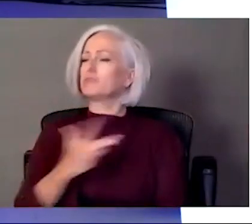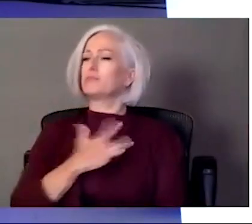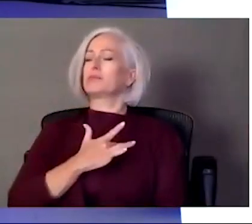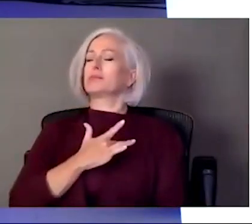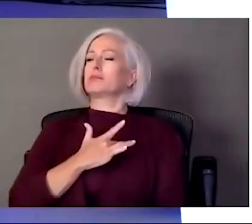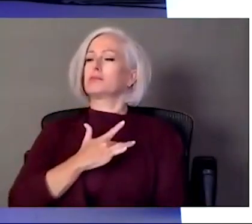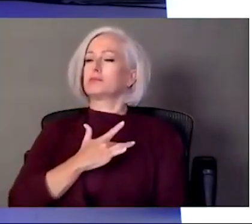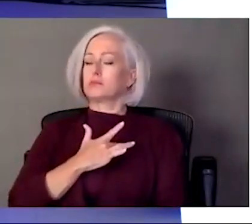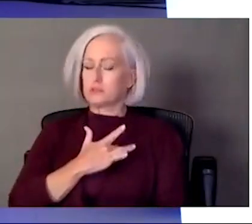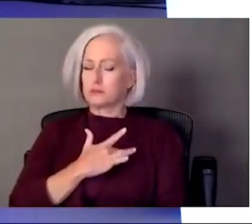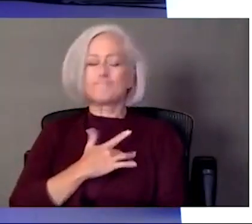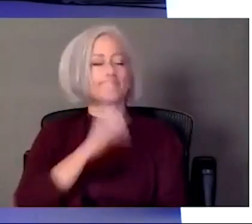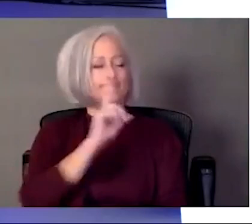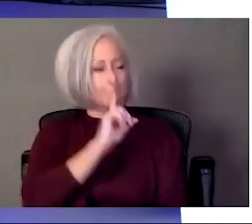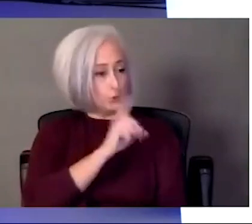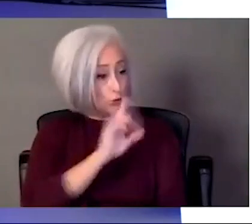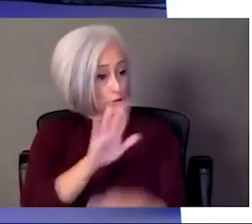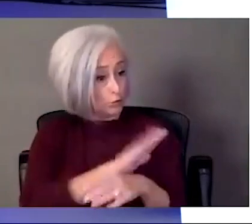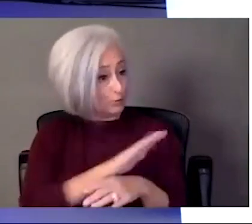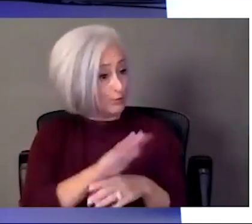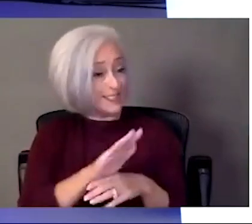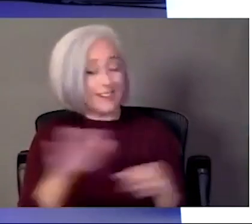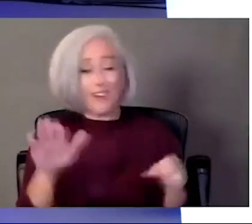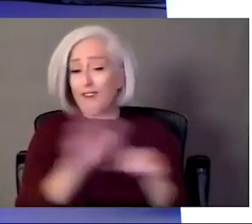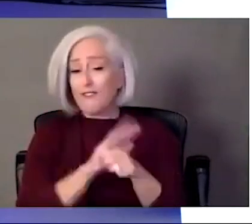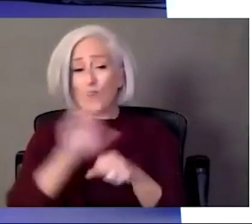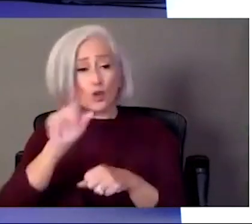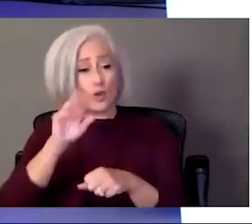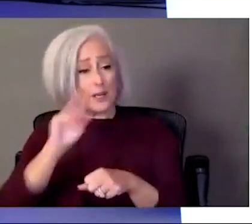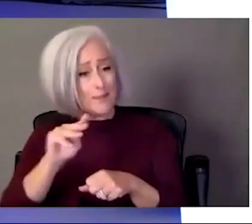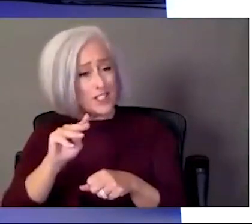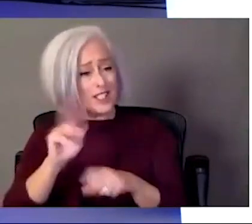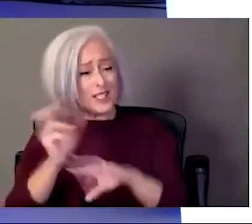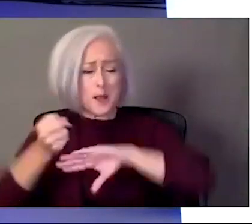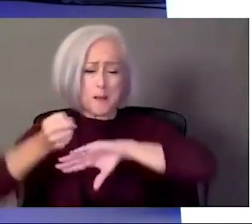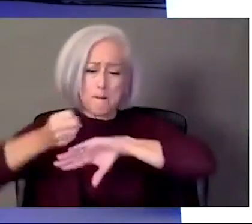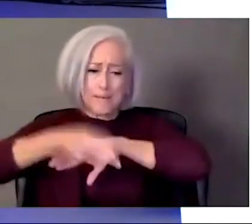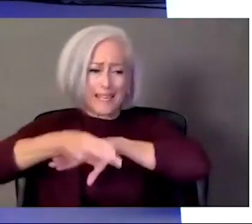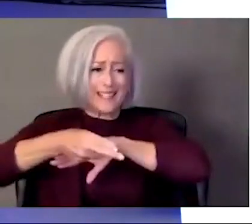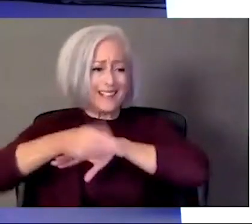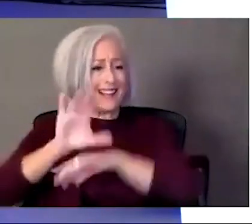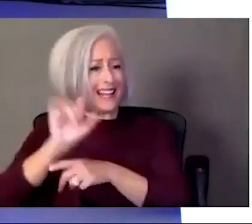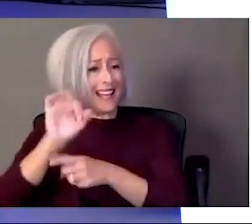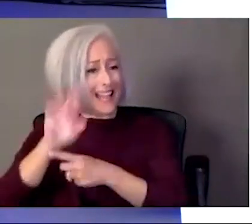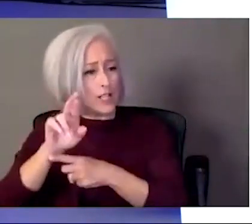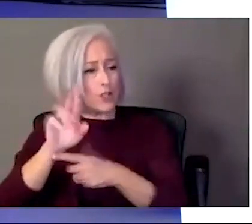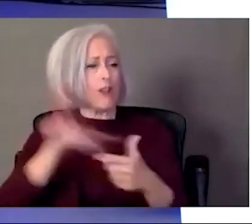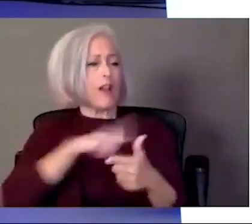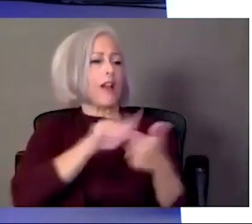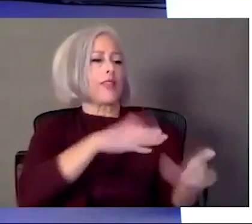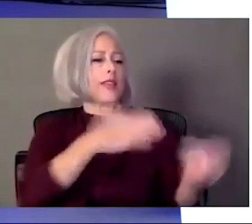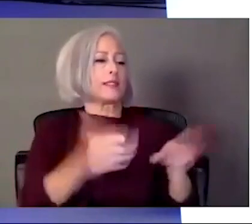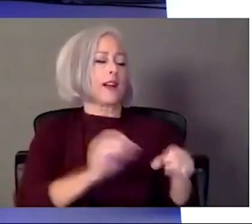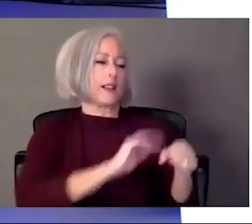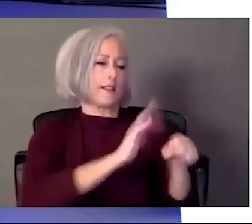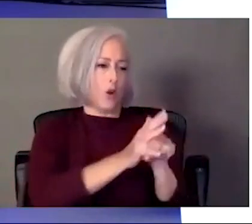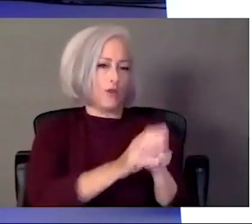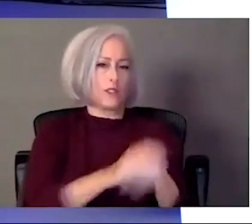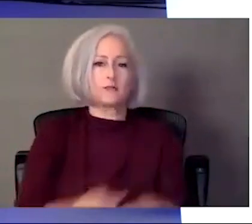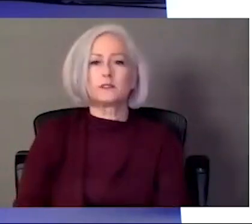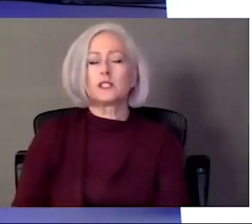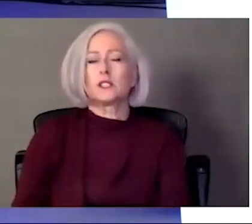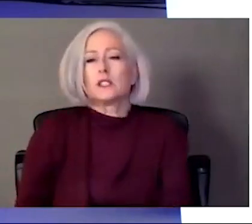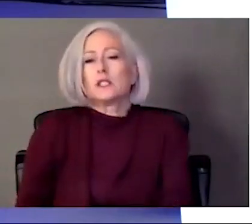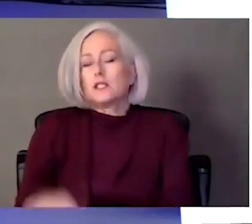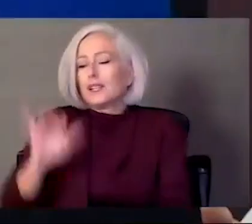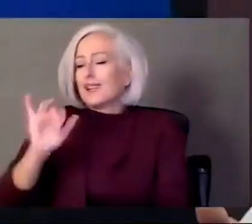absolutely. And in complete remission, beat the cancer, and lost him to COVID. This is so bad. And this is what hurts me on vaccination is that you see these